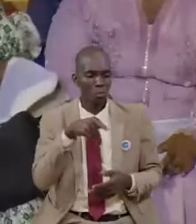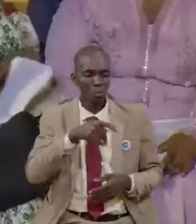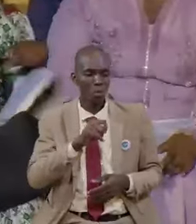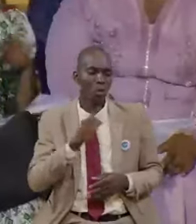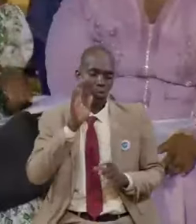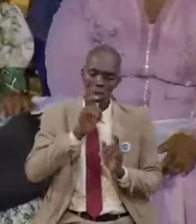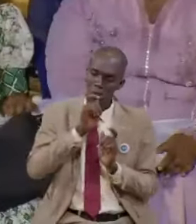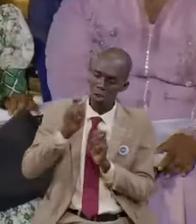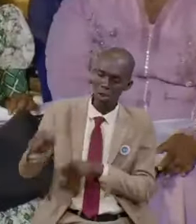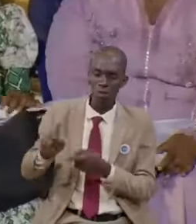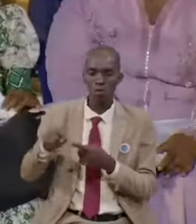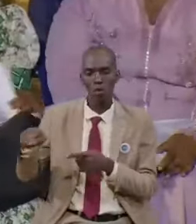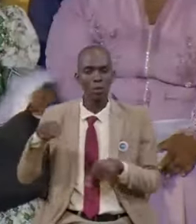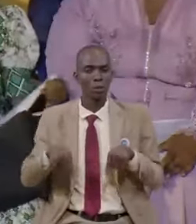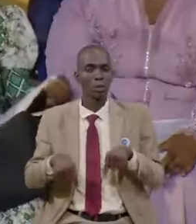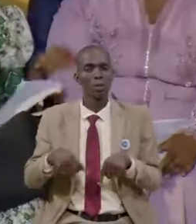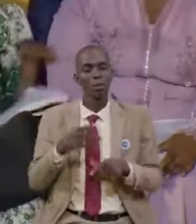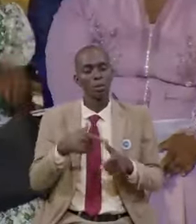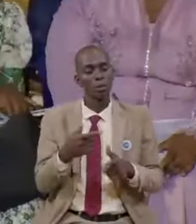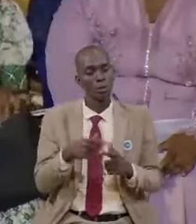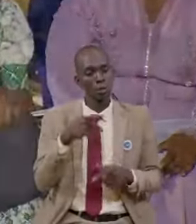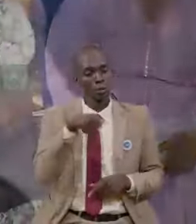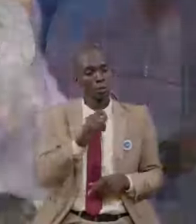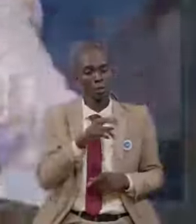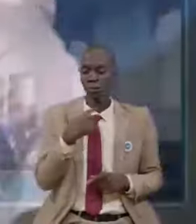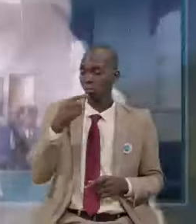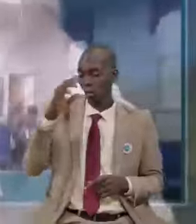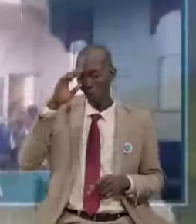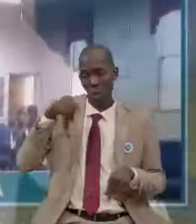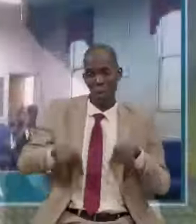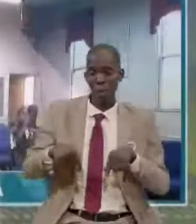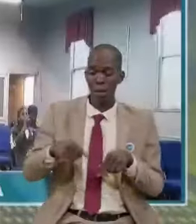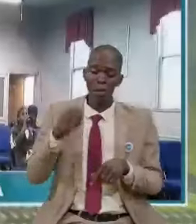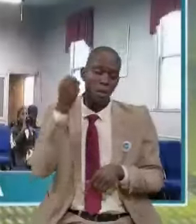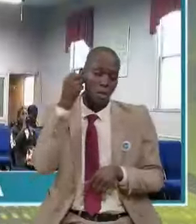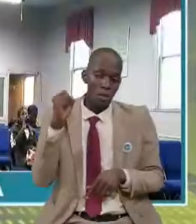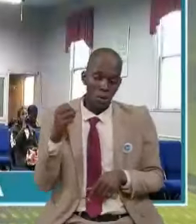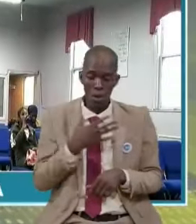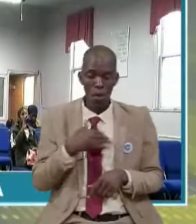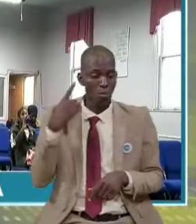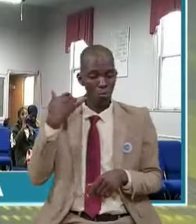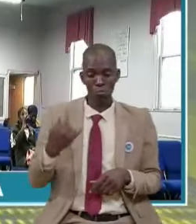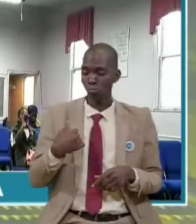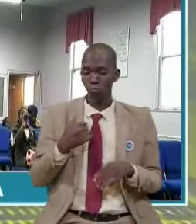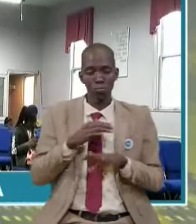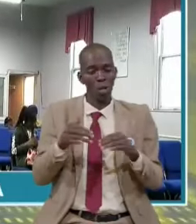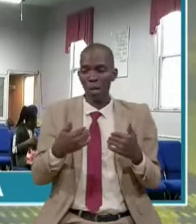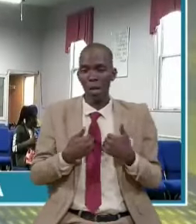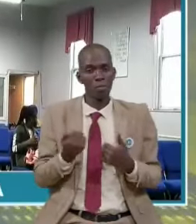"Silver and gold have I none, but in the name of Jesus Christ